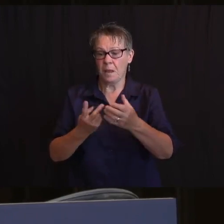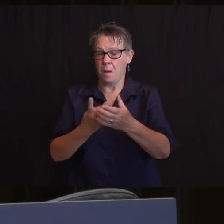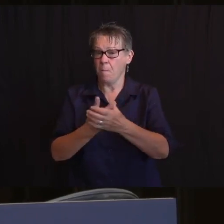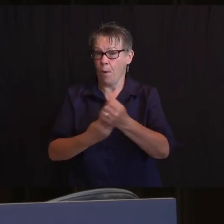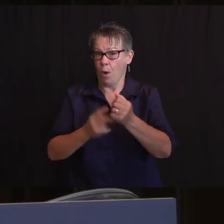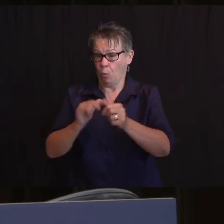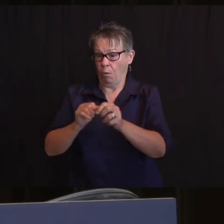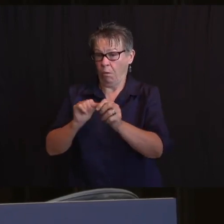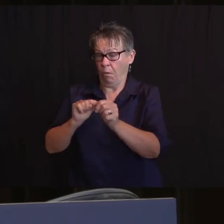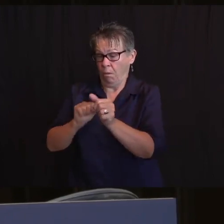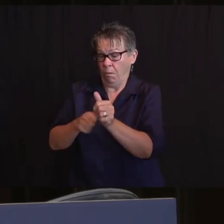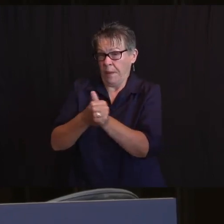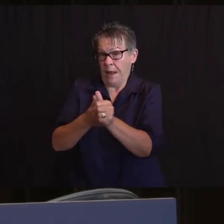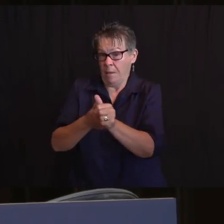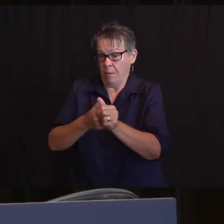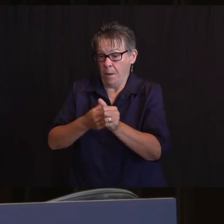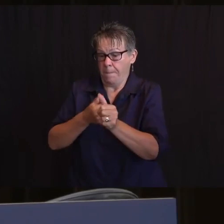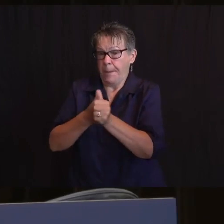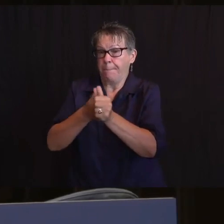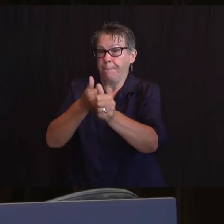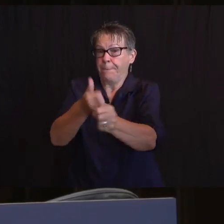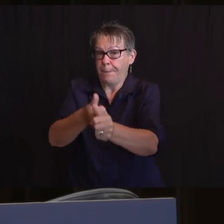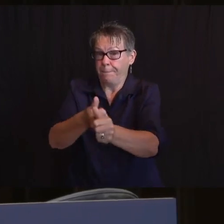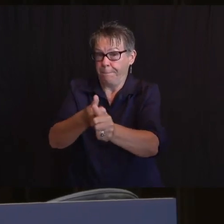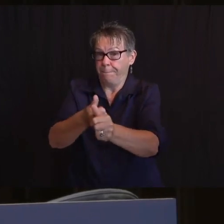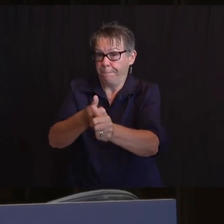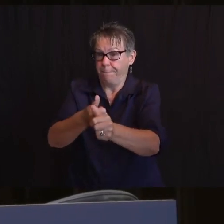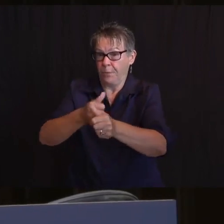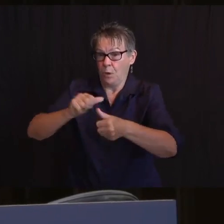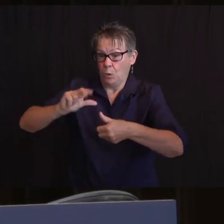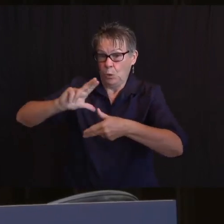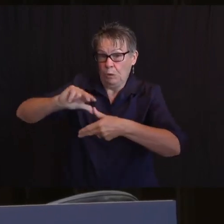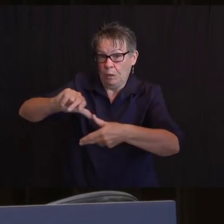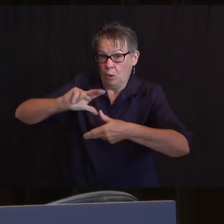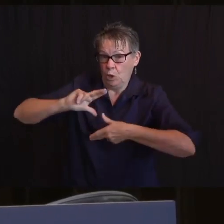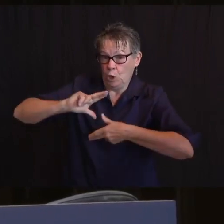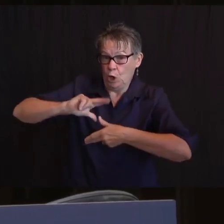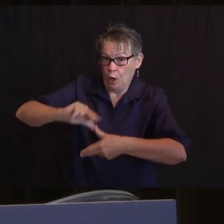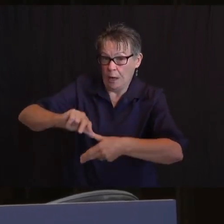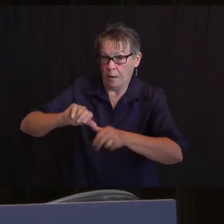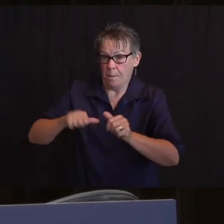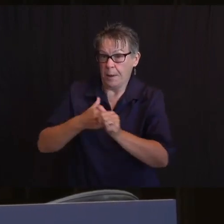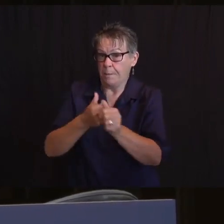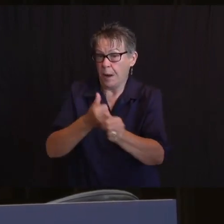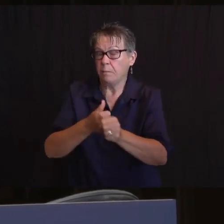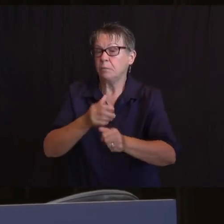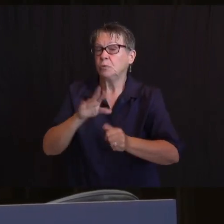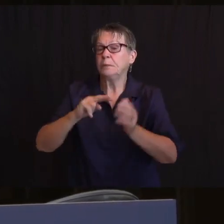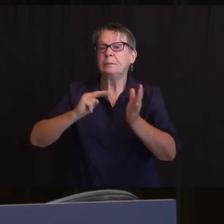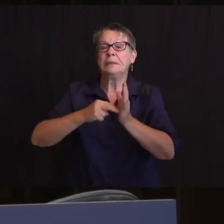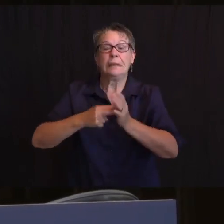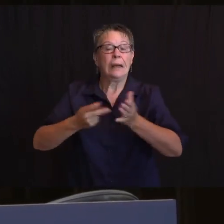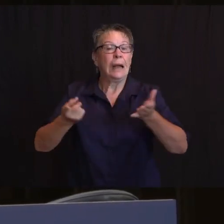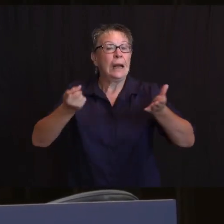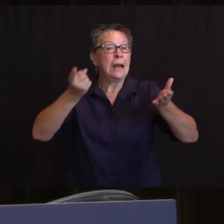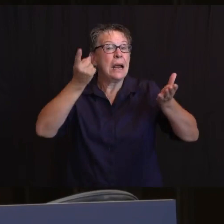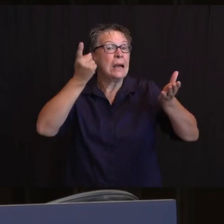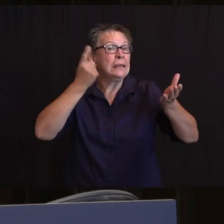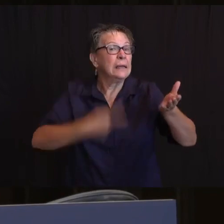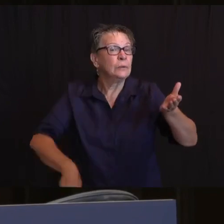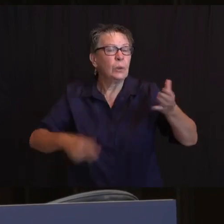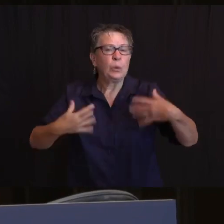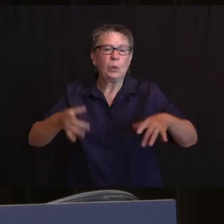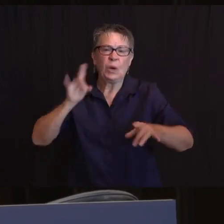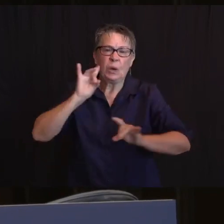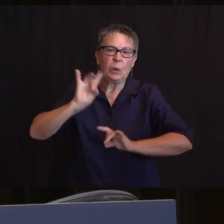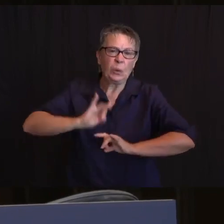the latter part of next week, may become some heavy rain issues for us when they form up and head northeast.